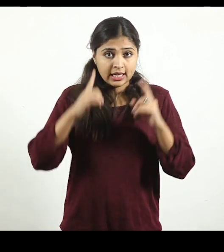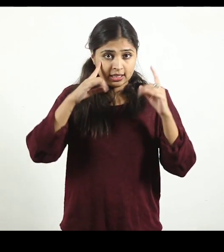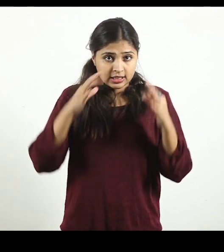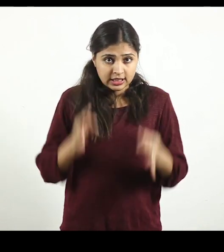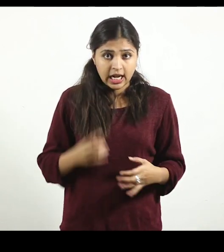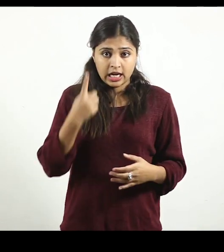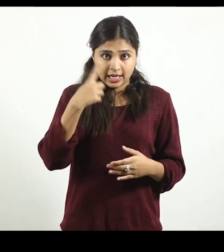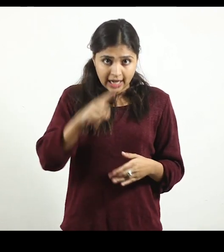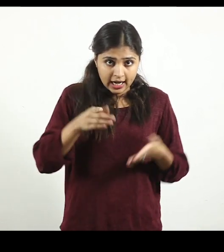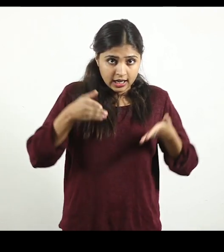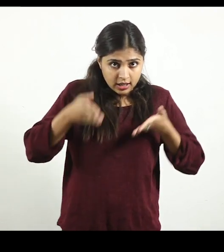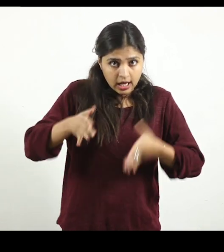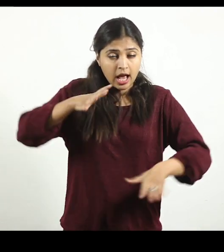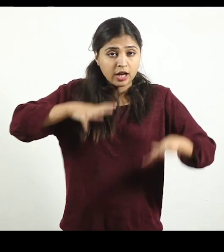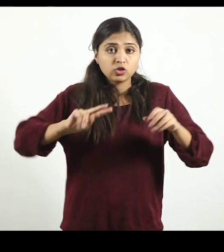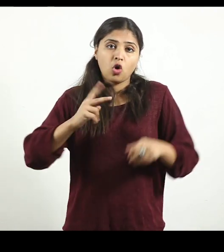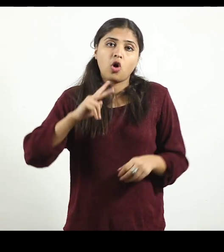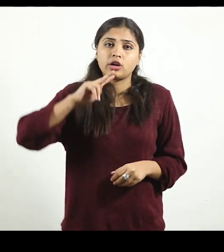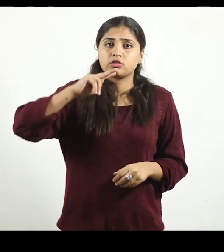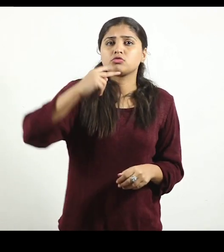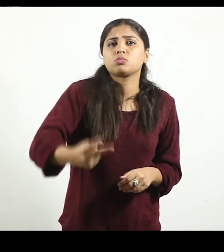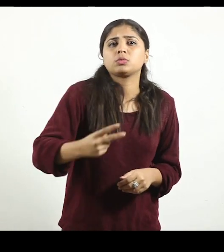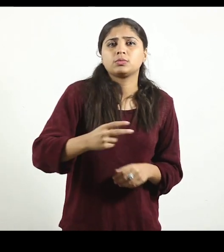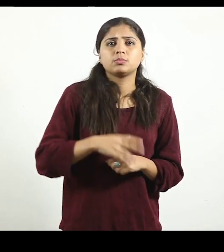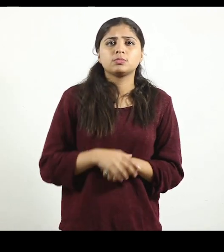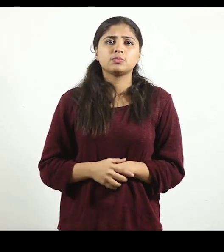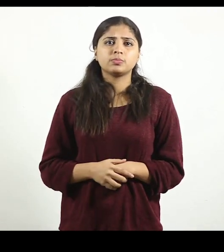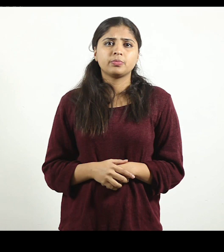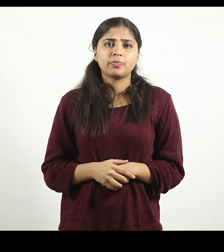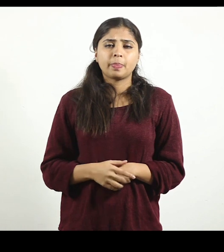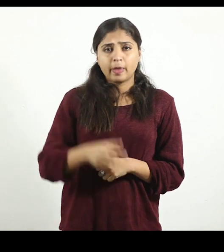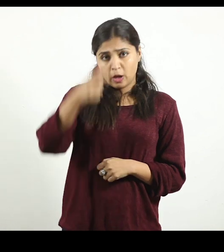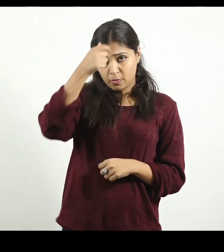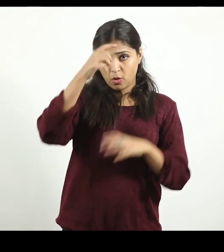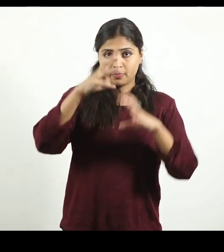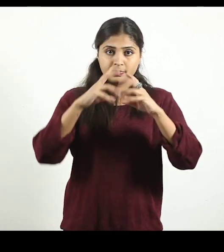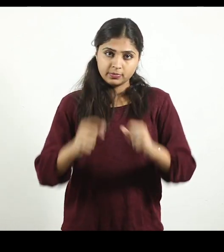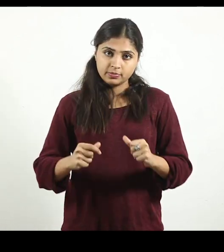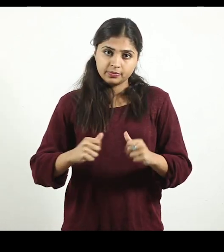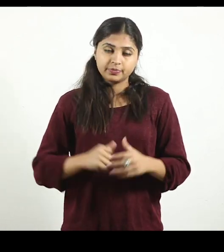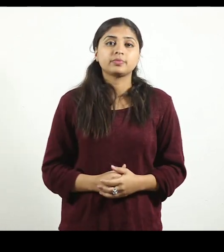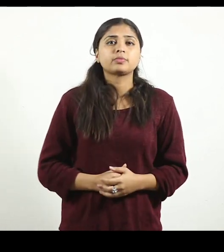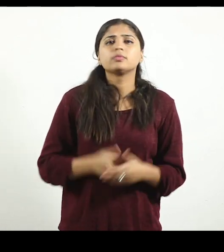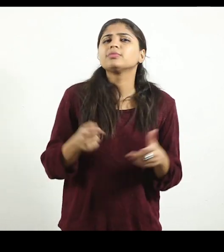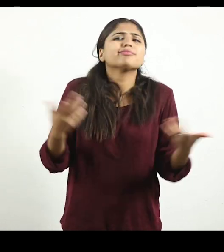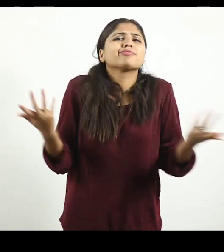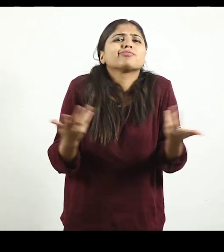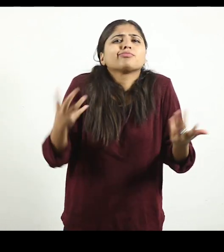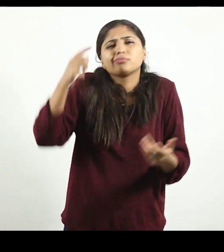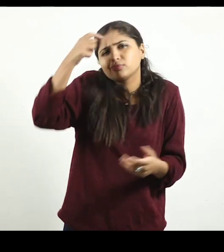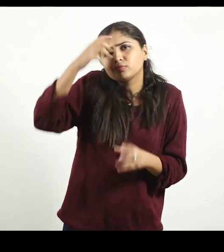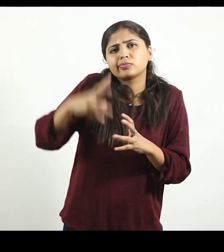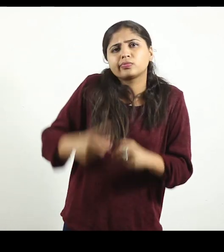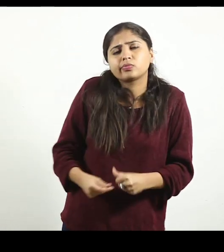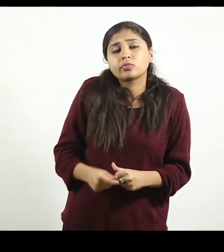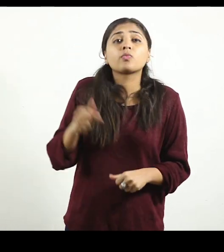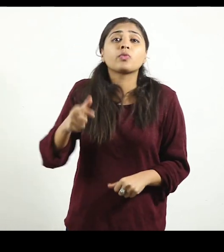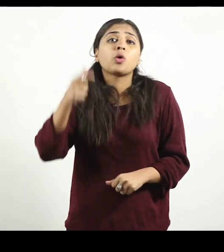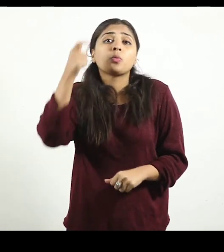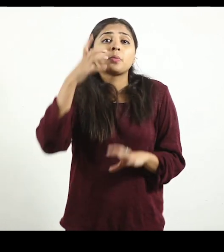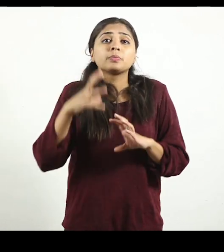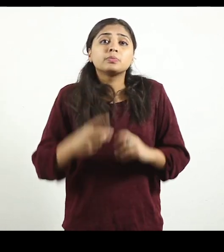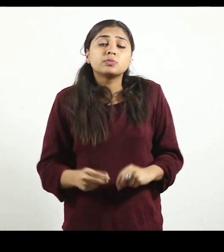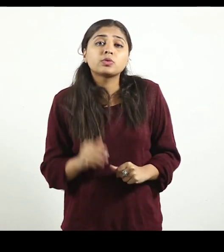Problem solving. Problem solving refers to the process of finding